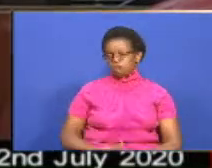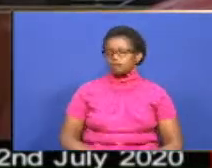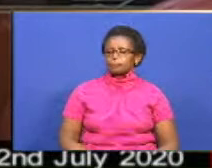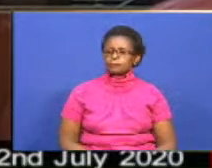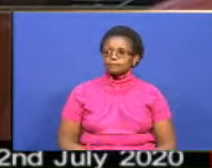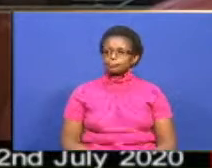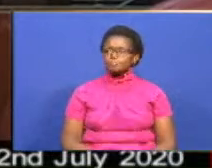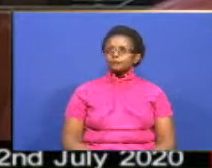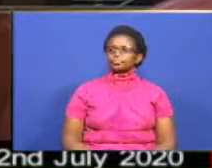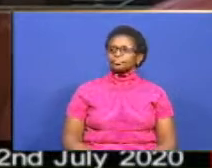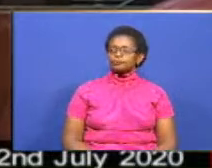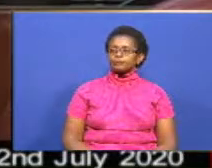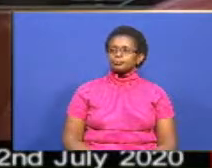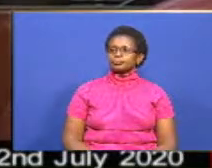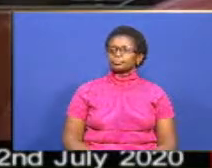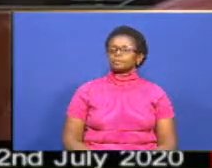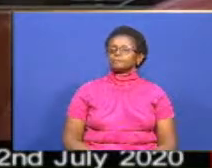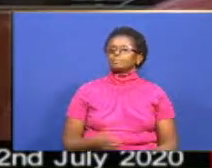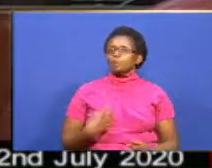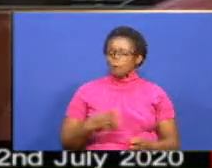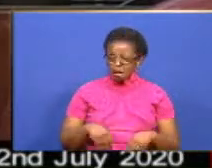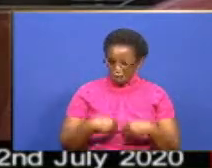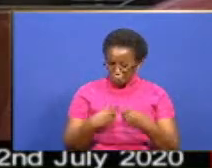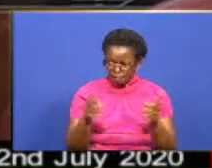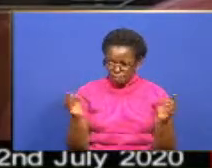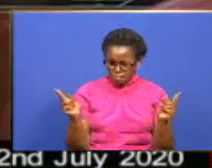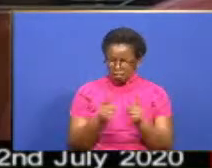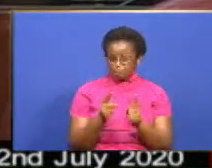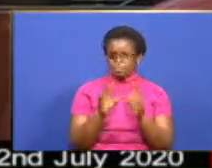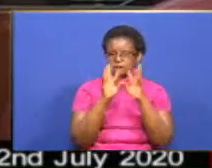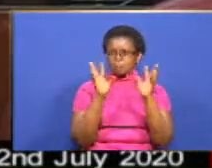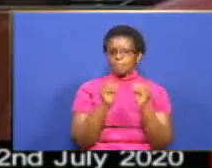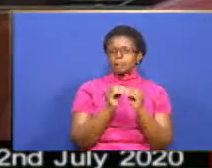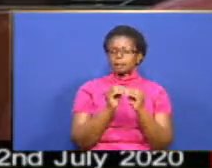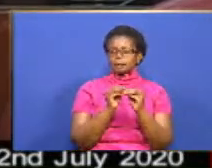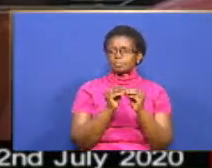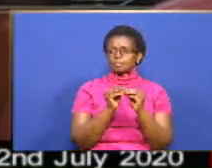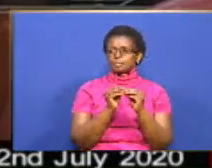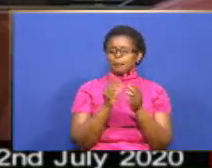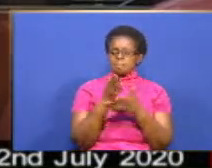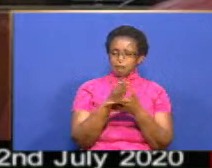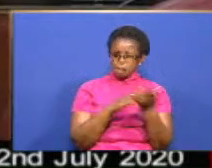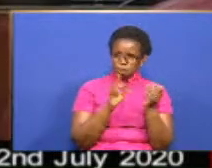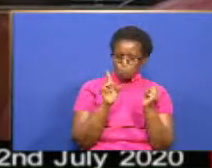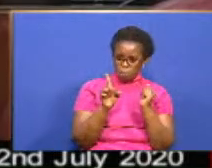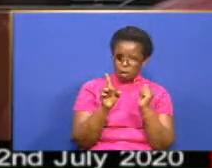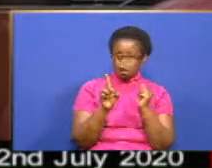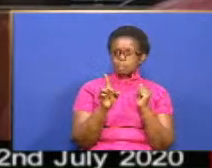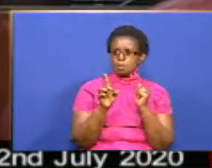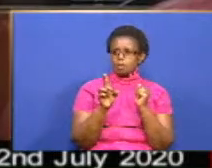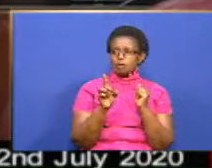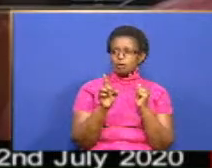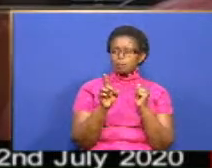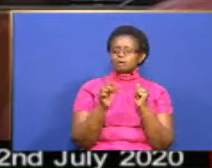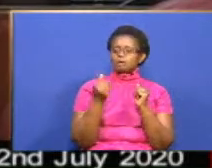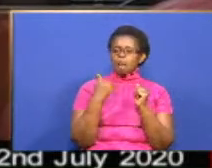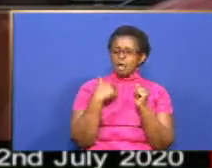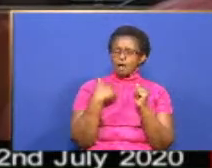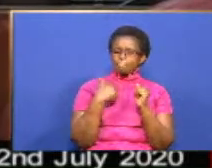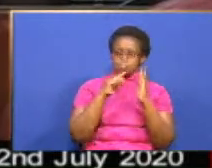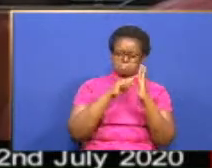Allow me to give a brief summary of the contents of the bill. Basically, Part 1, as usual, contains the preliminary